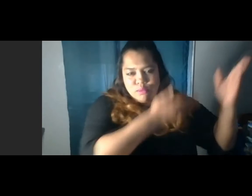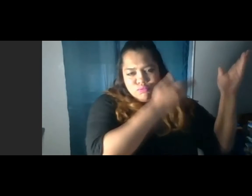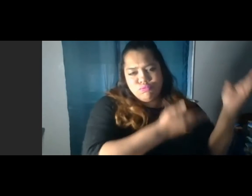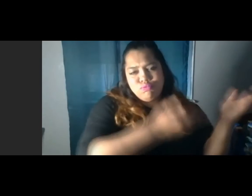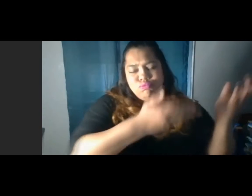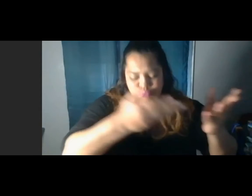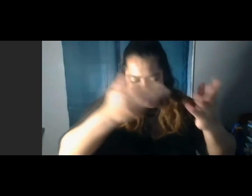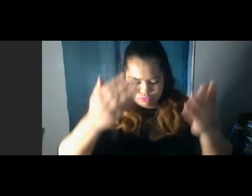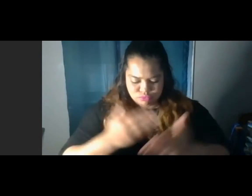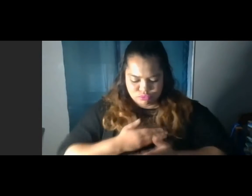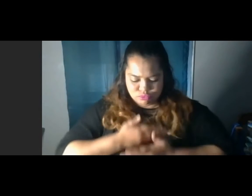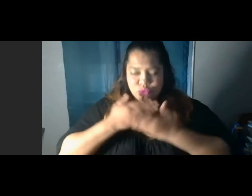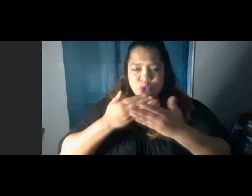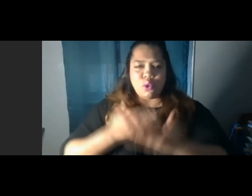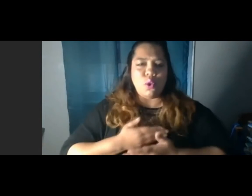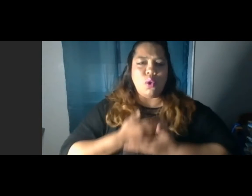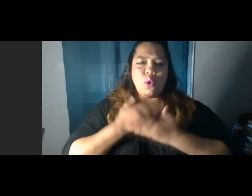I'm sending joy